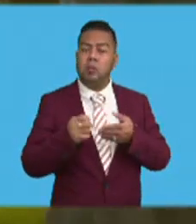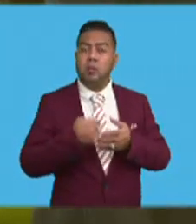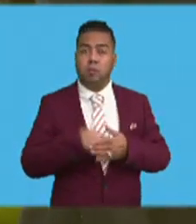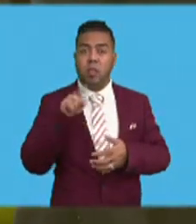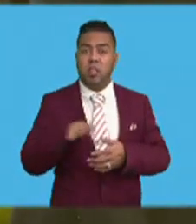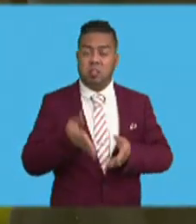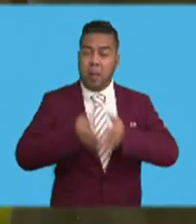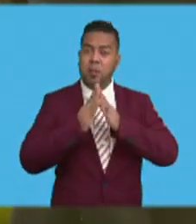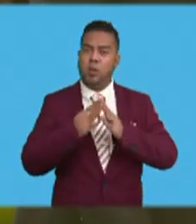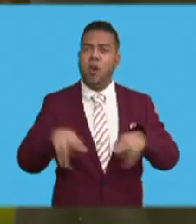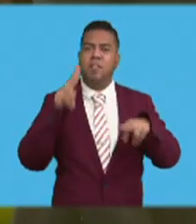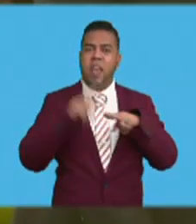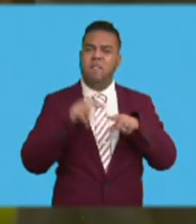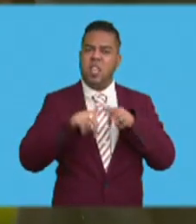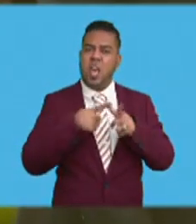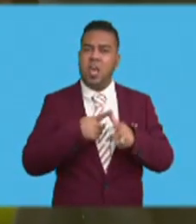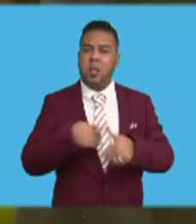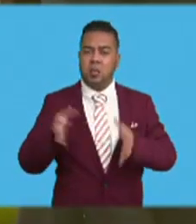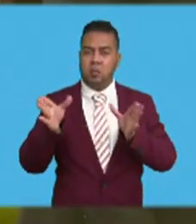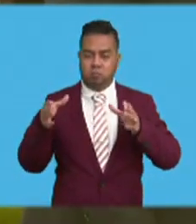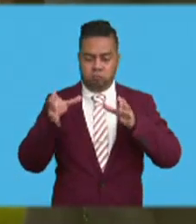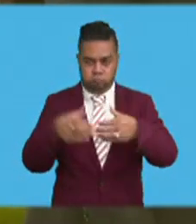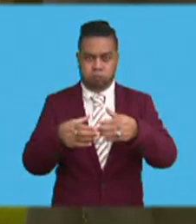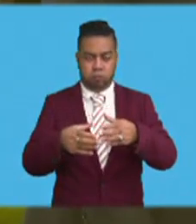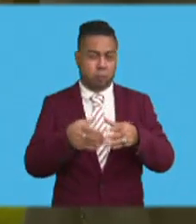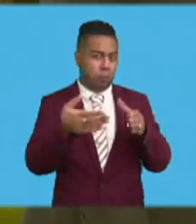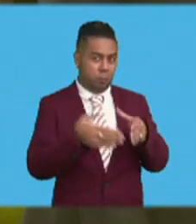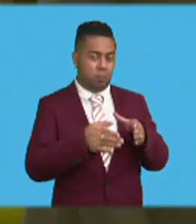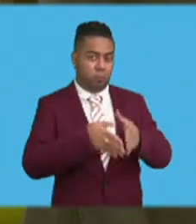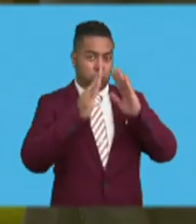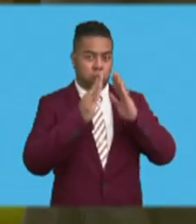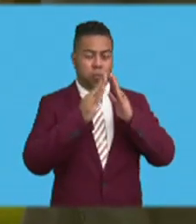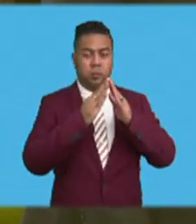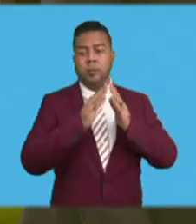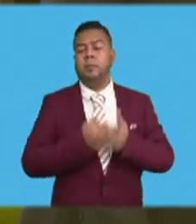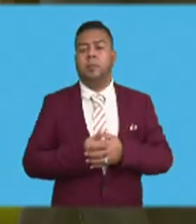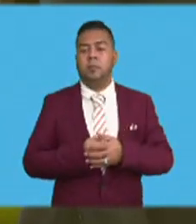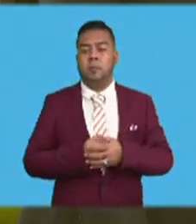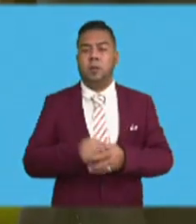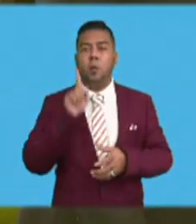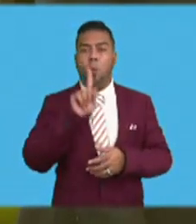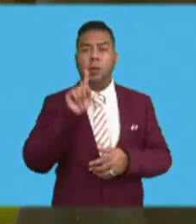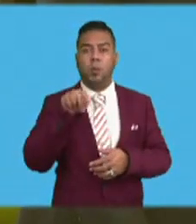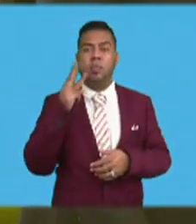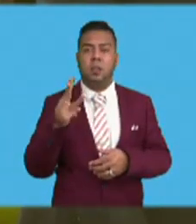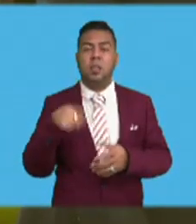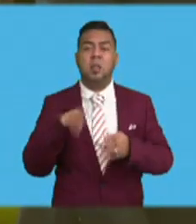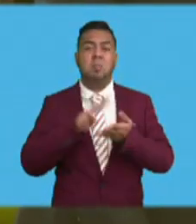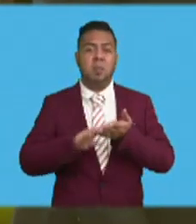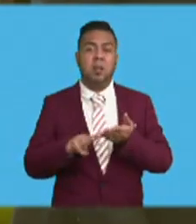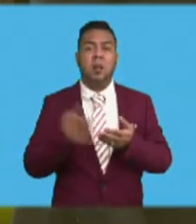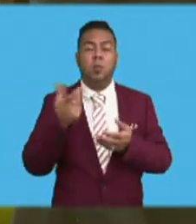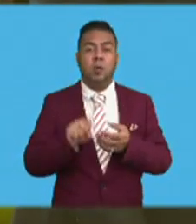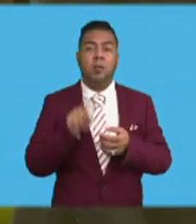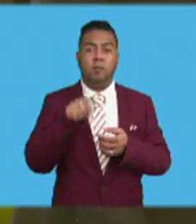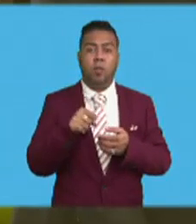the establishment of the FEA depot, with total project costs amounting to $21.3 million. The project was constructed by Hunan